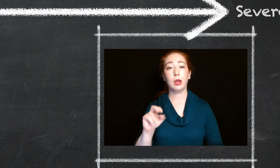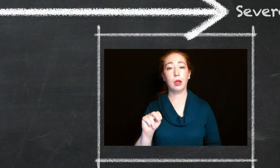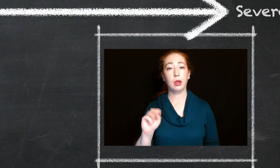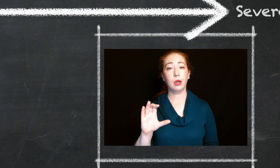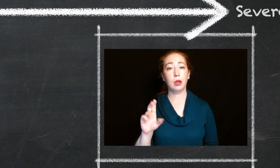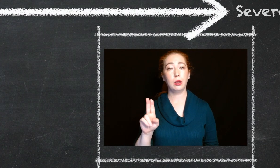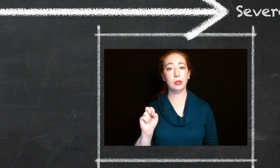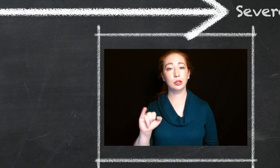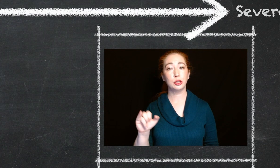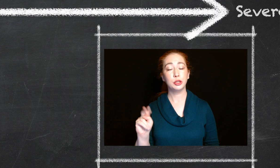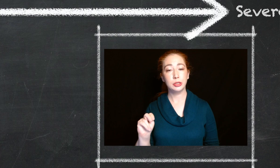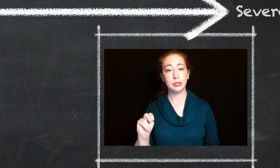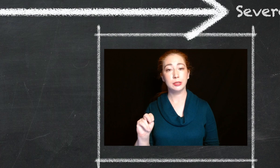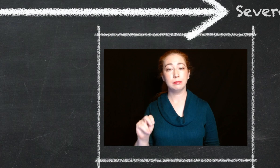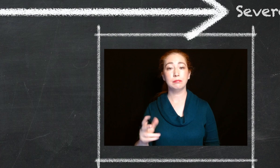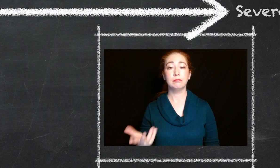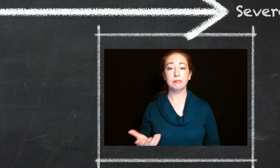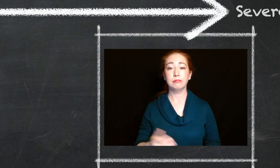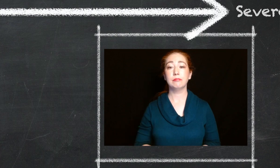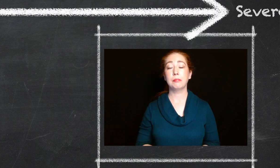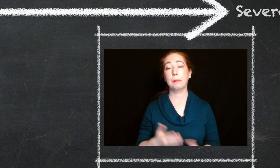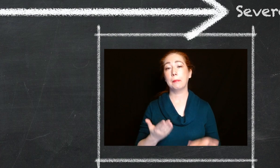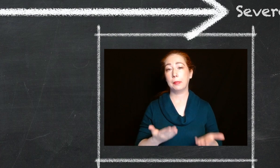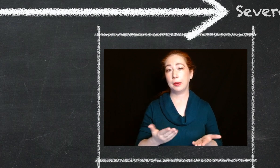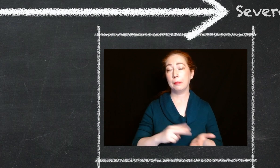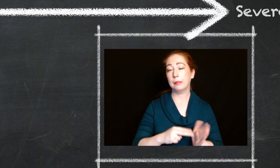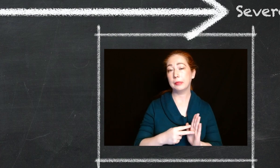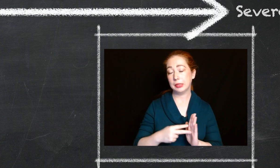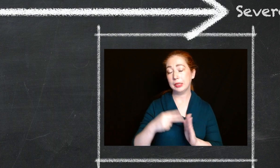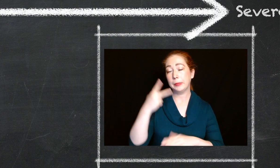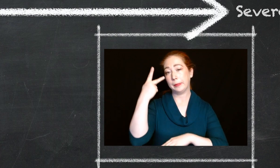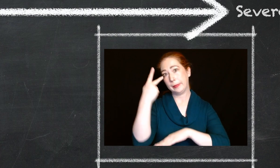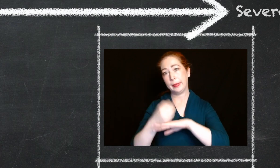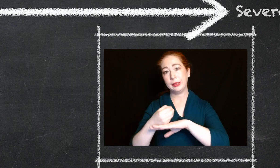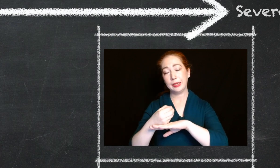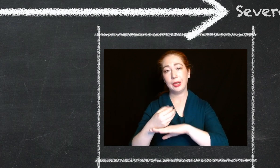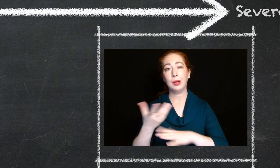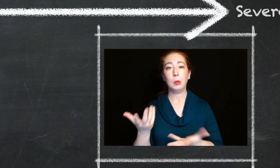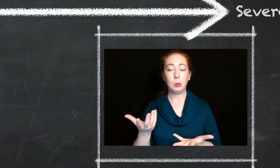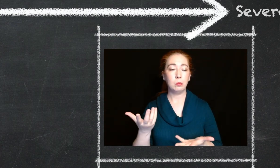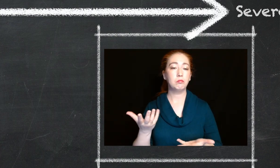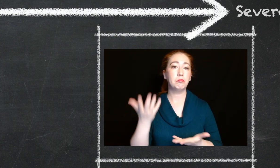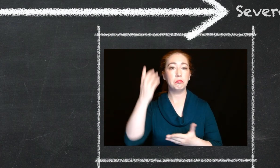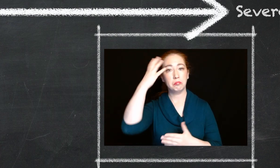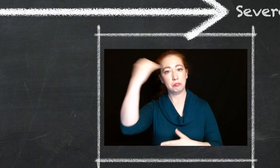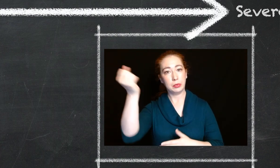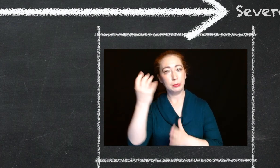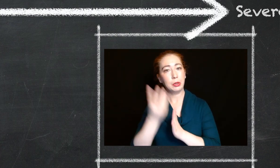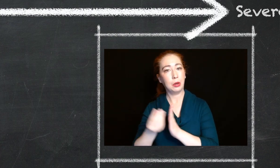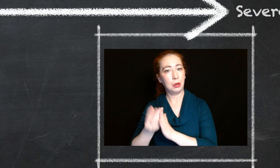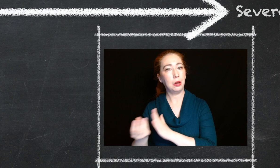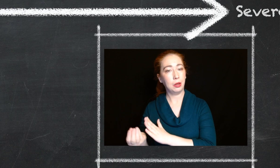a concussion, which may or may not involve loss of consciousness or memory loss.